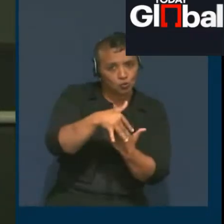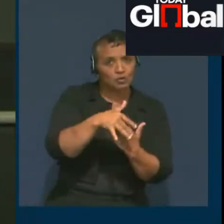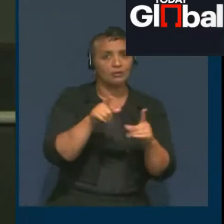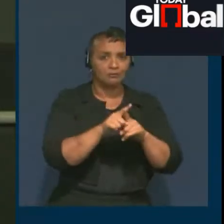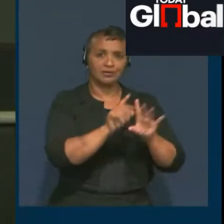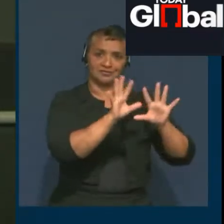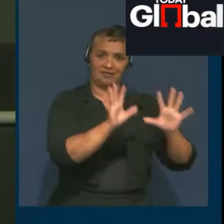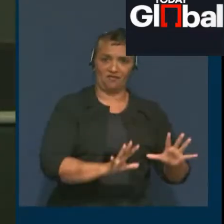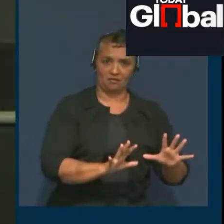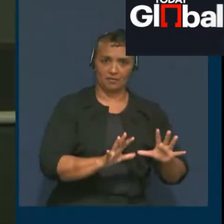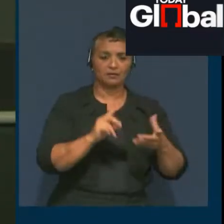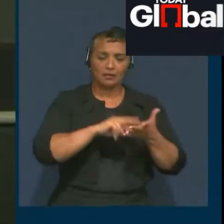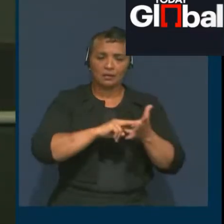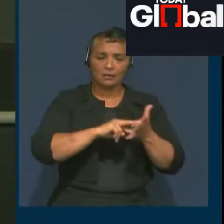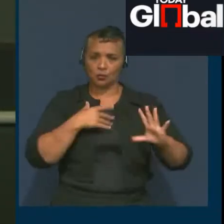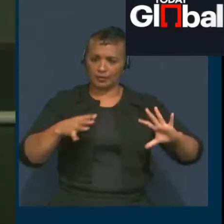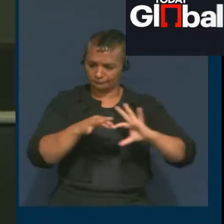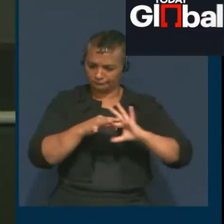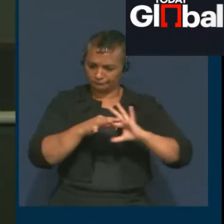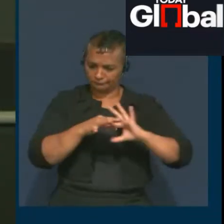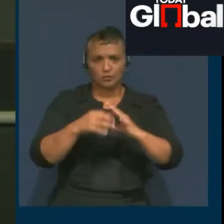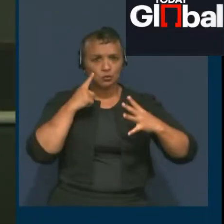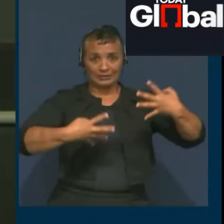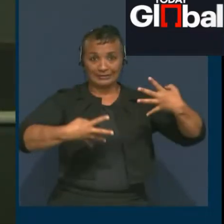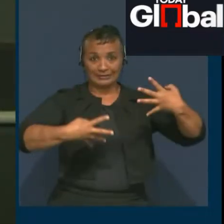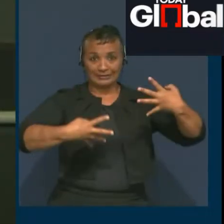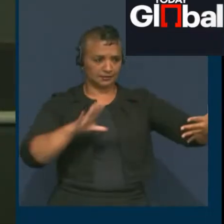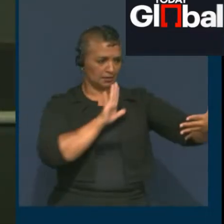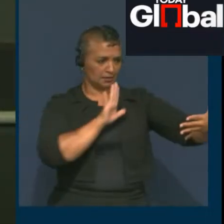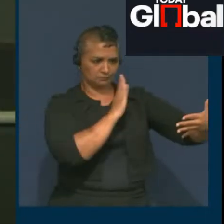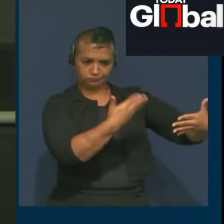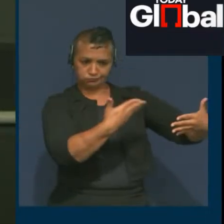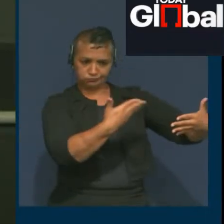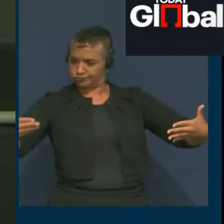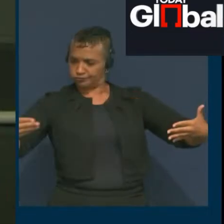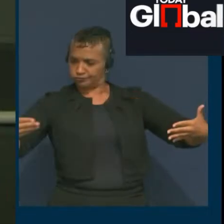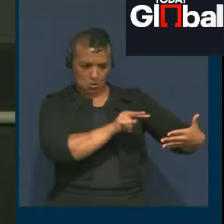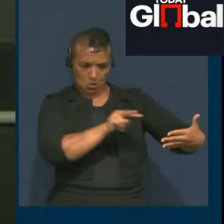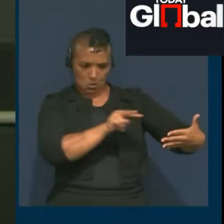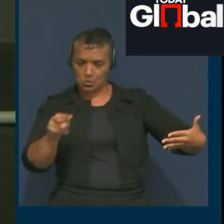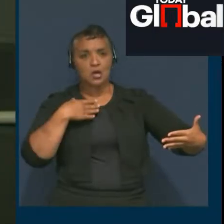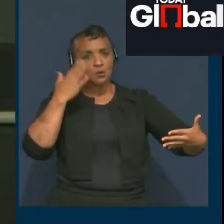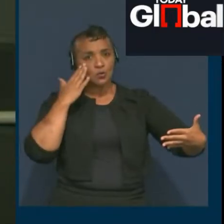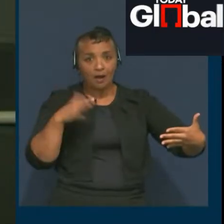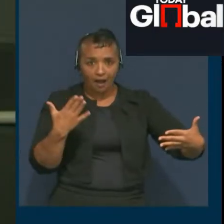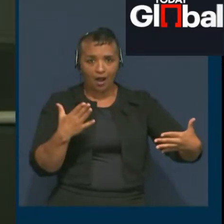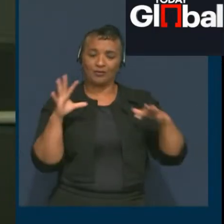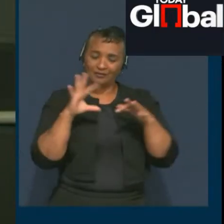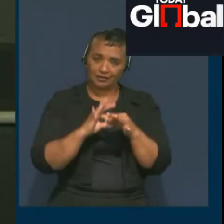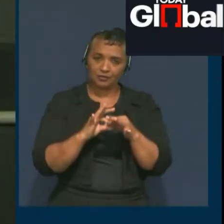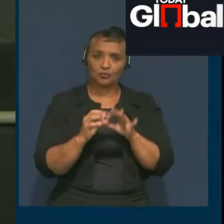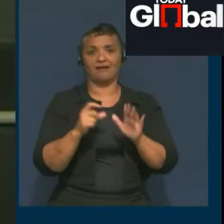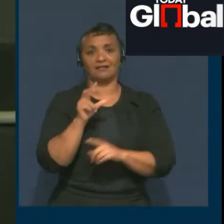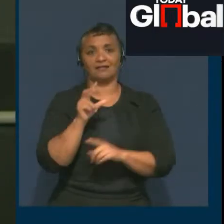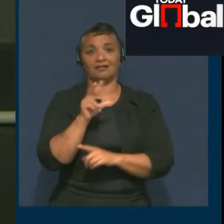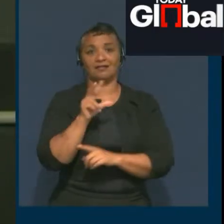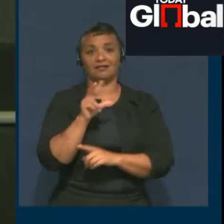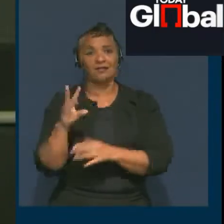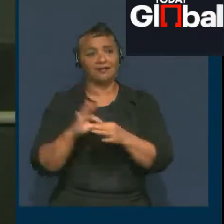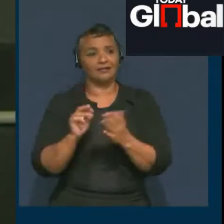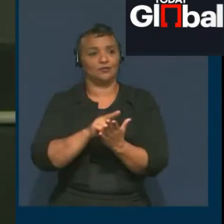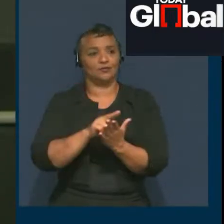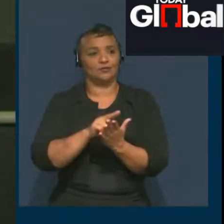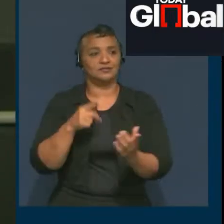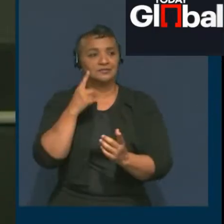development of more consistent and comparable databases and contributing to the enhanced implementation of Article 31 of the Convention, which emphasizes